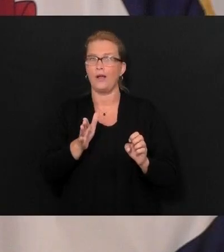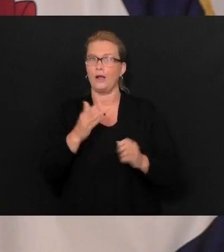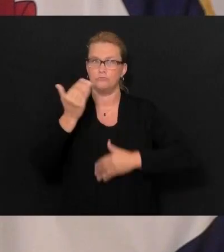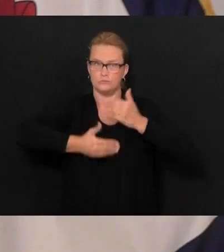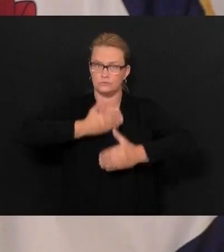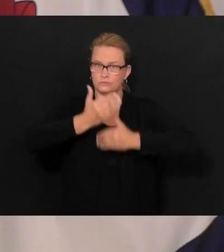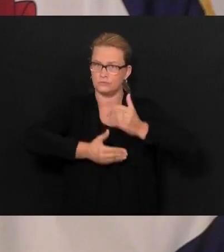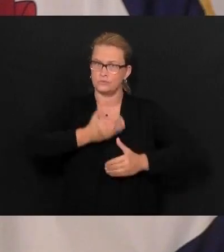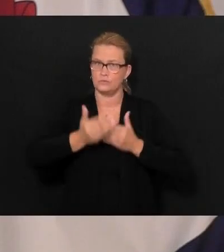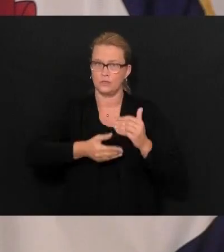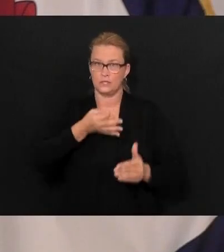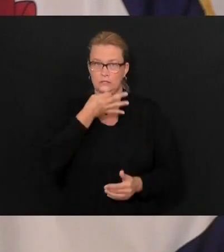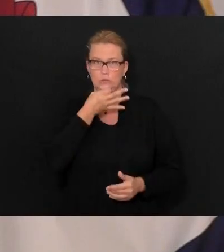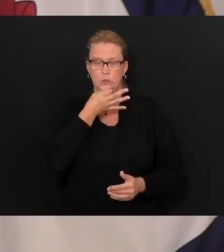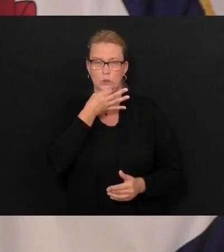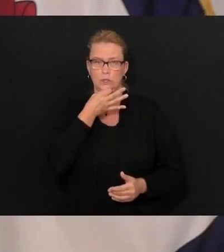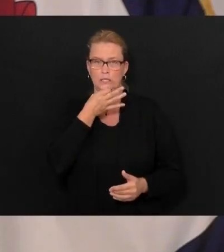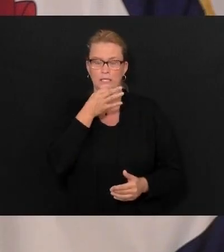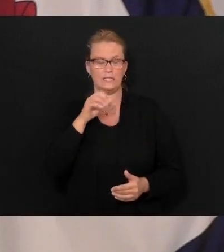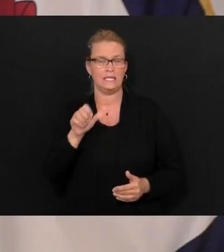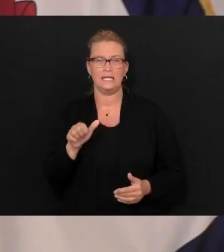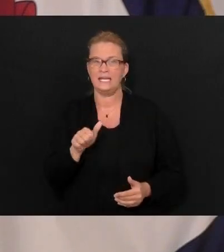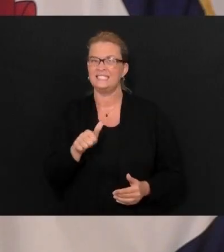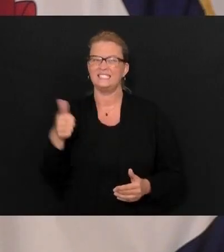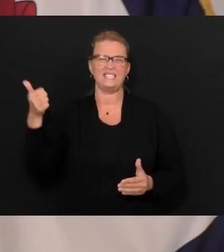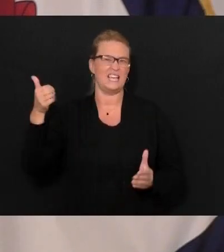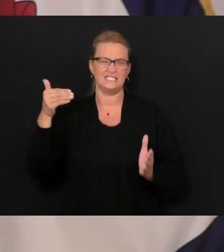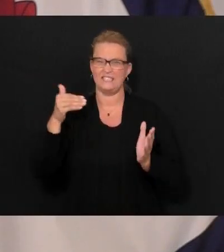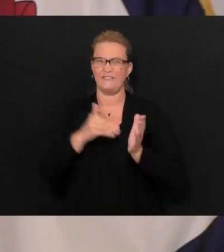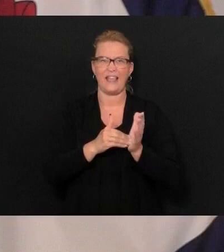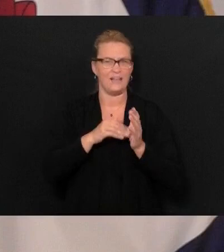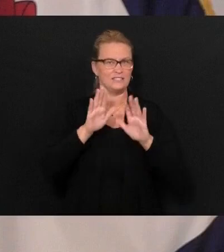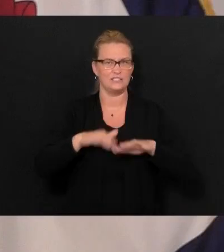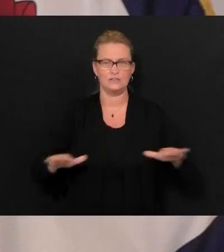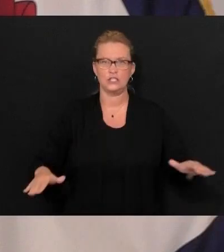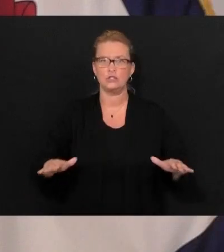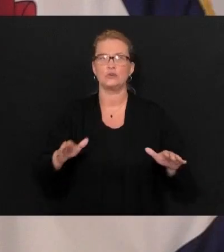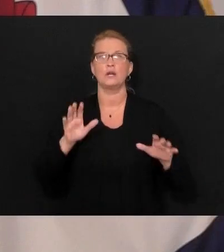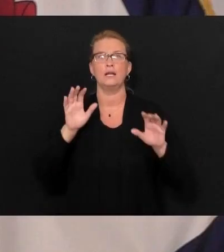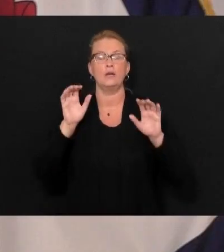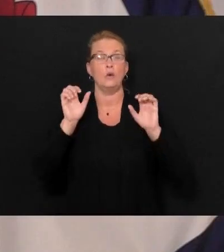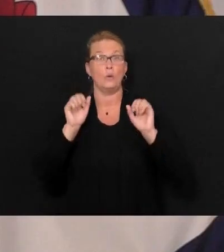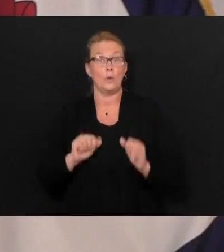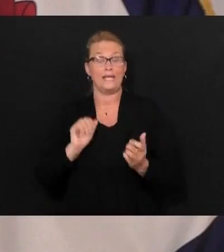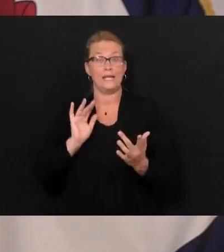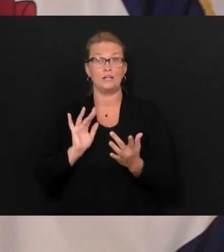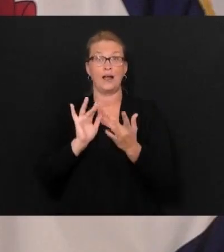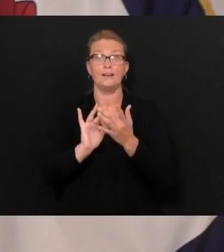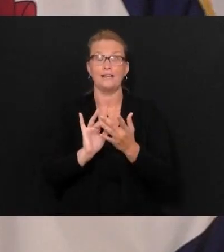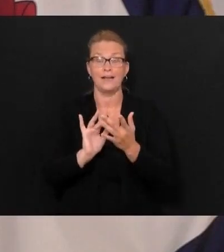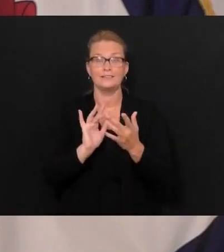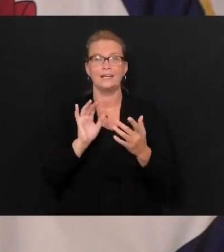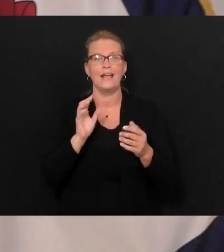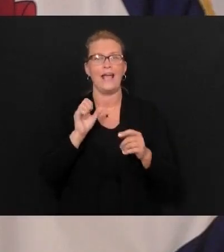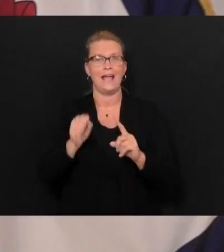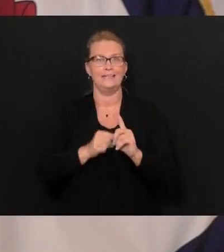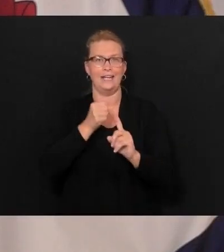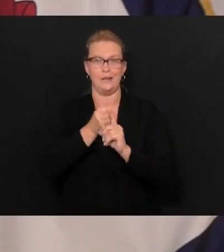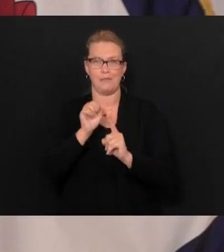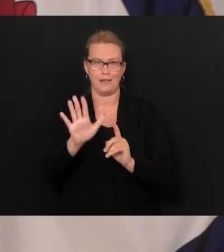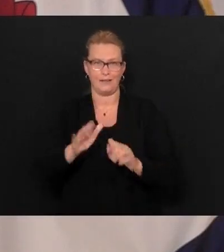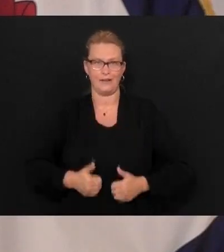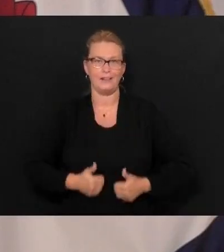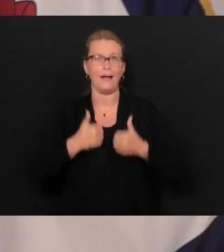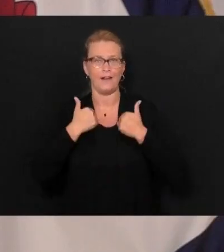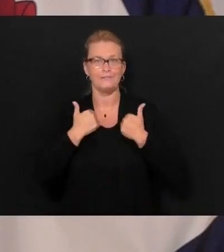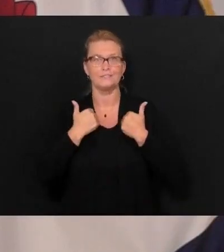And there is thousands, tens of thousands of kids we're going to be able to reach. And hopefully we're going to impact their lives and